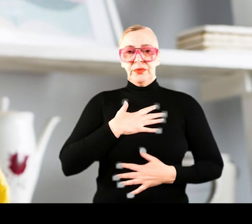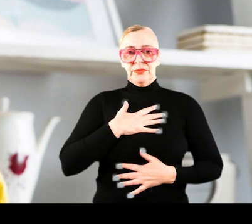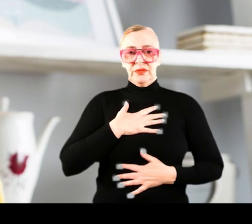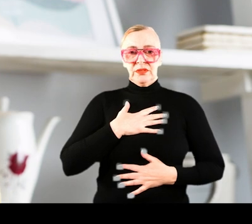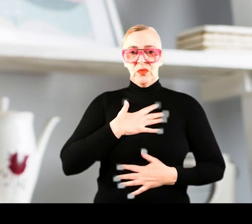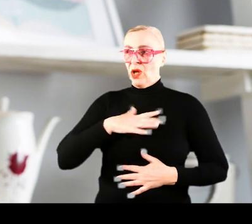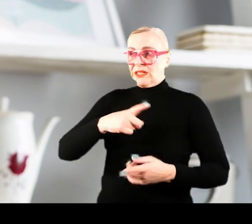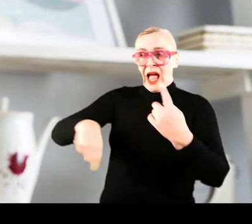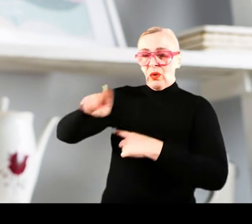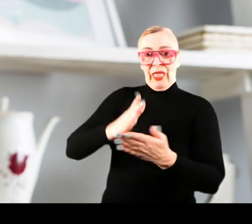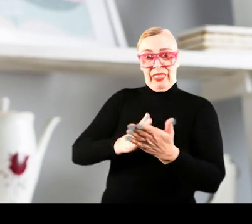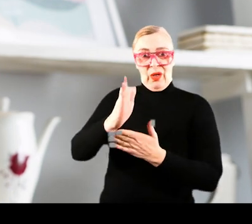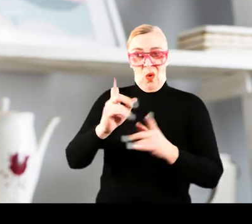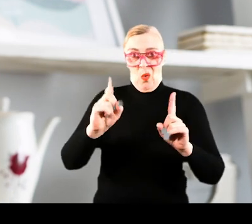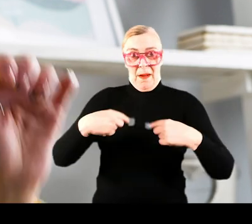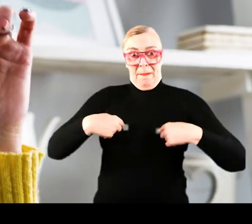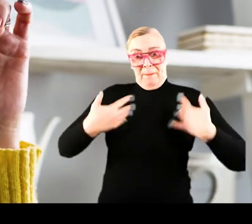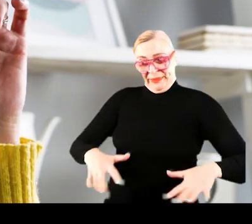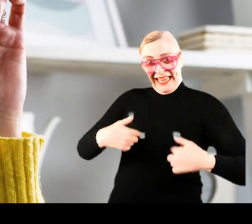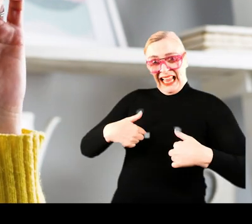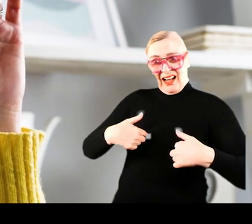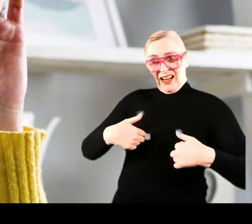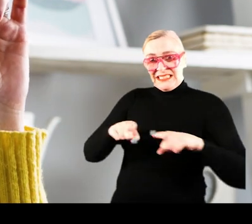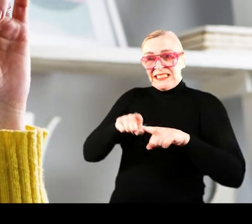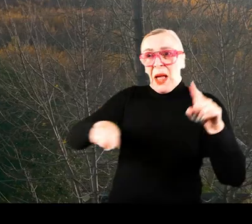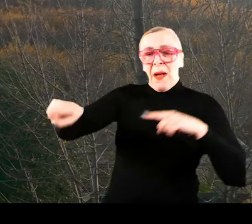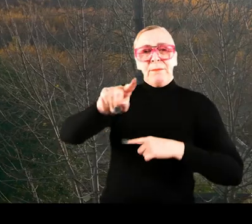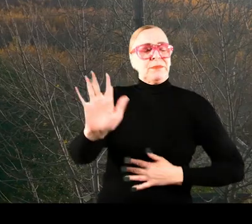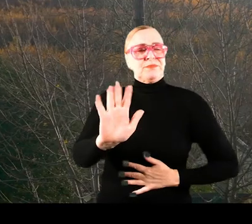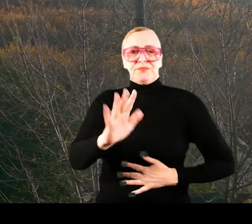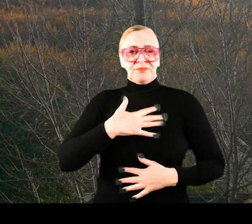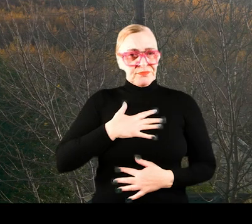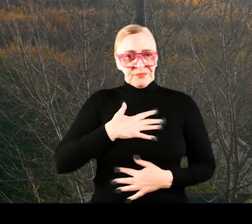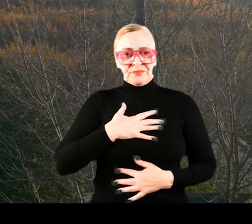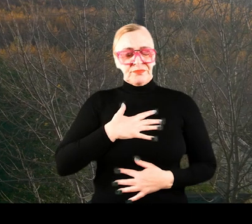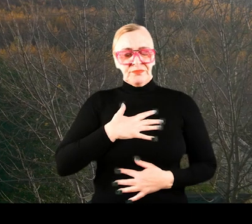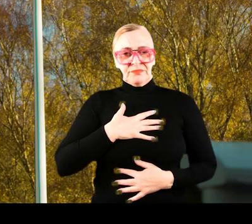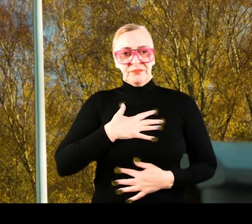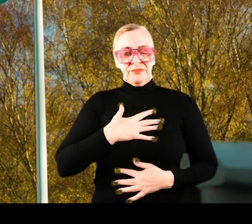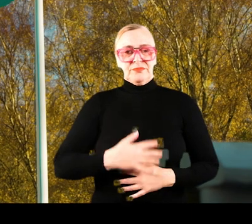I don't want anyone to have to go through what I went through.